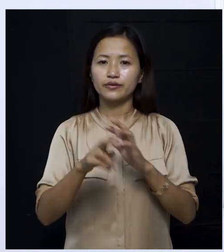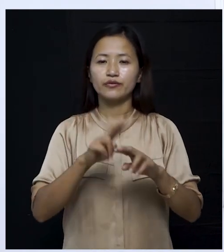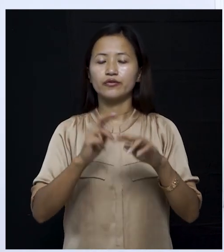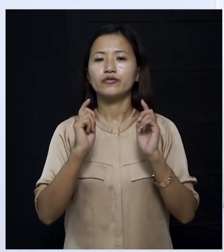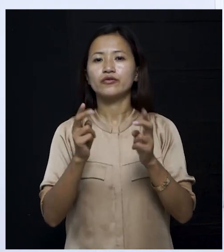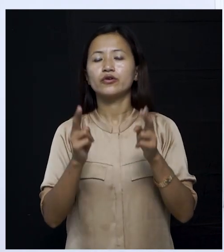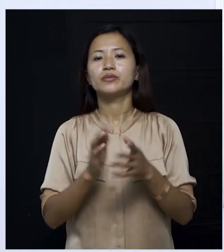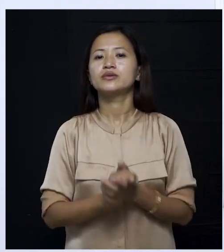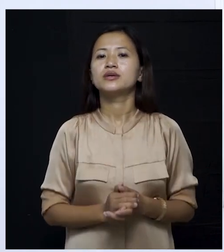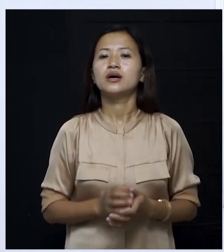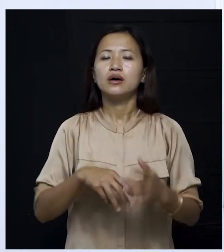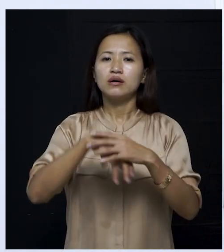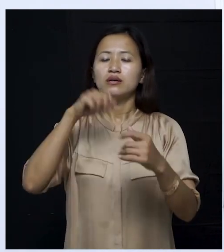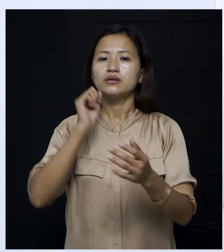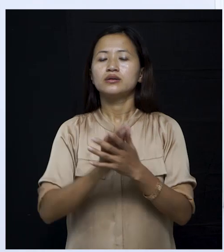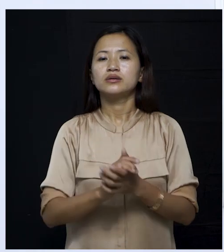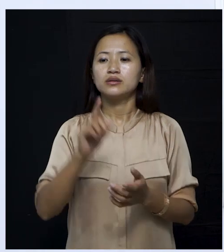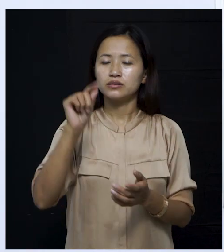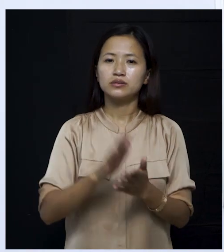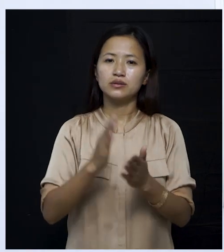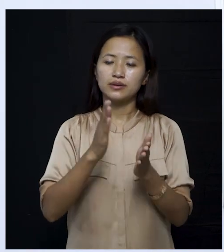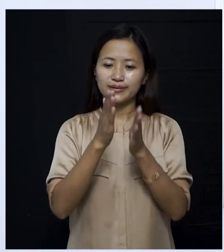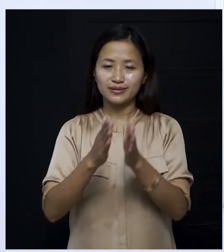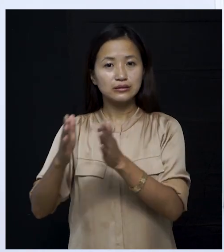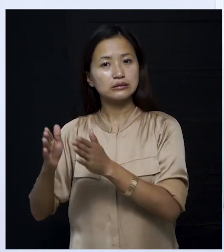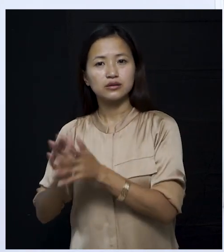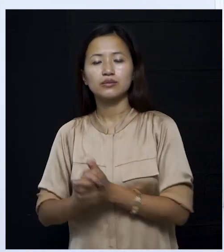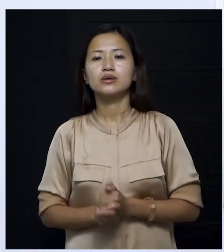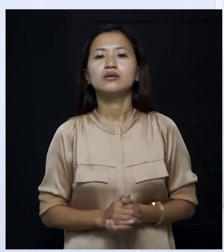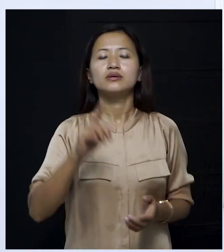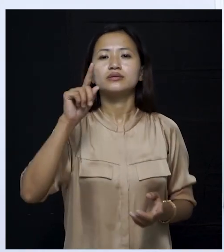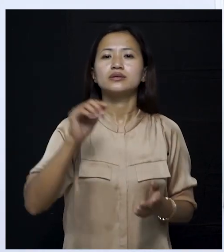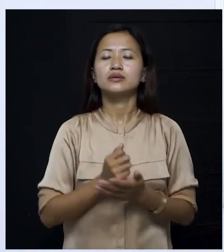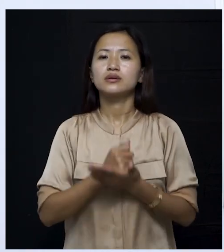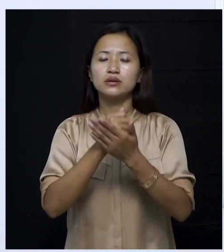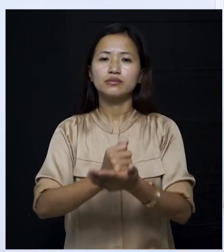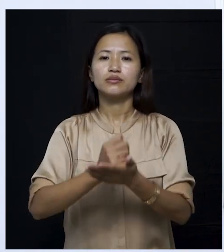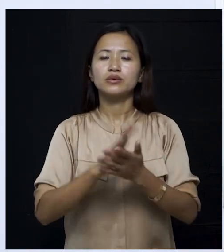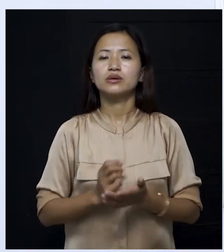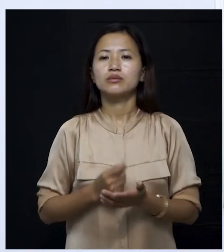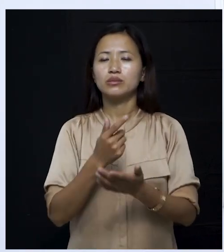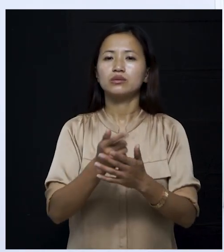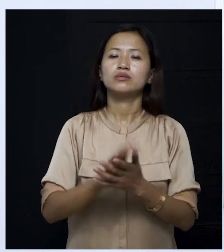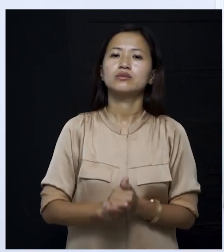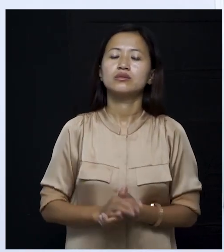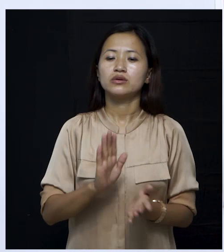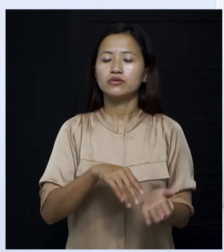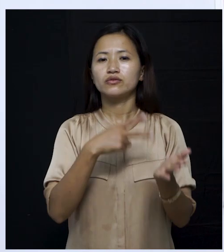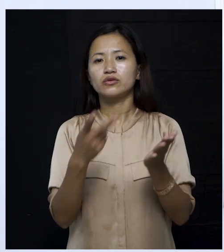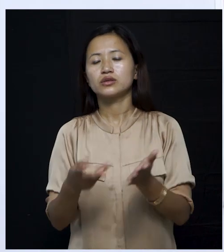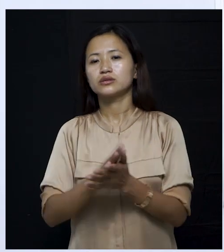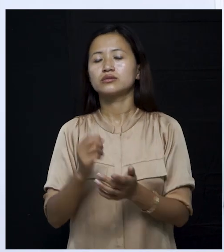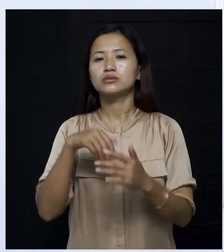but out here in the formal, they can do it in installment, and thus it also helps the borrowers from falling into